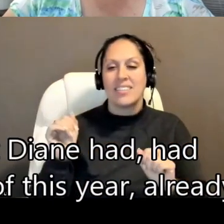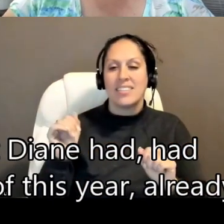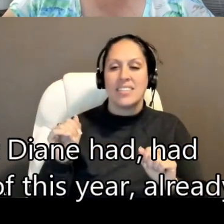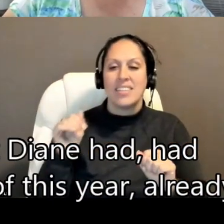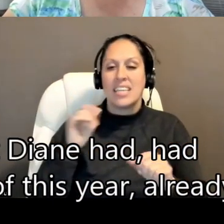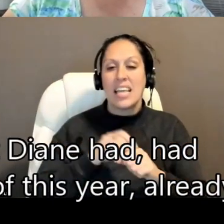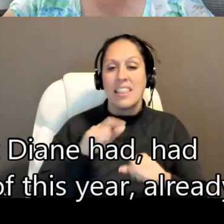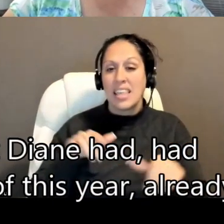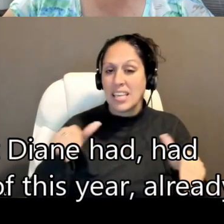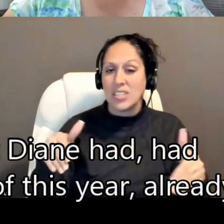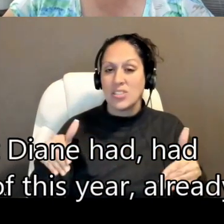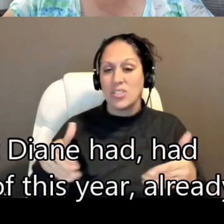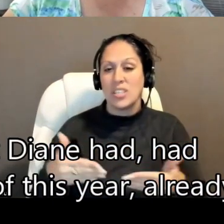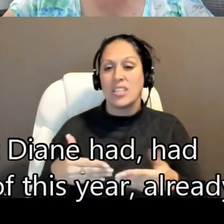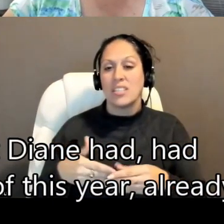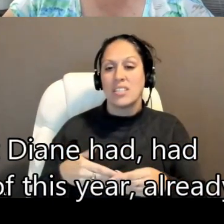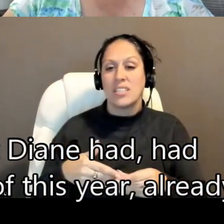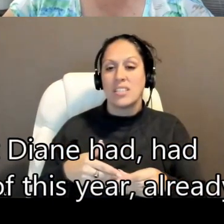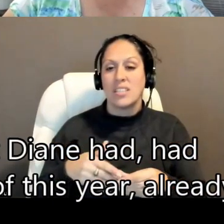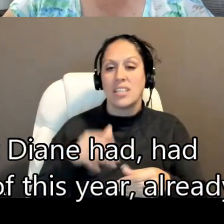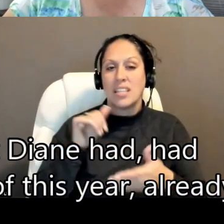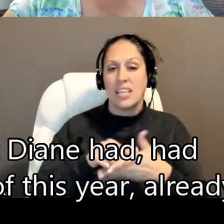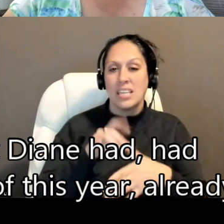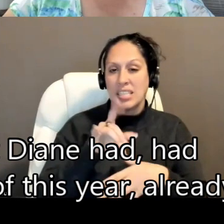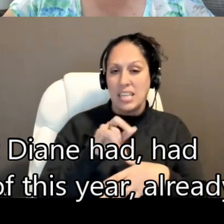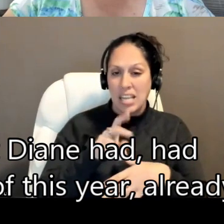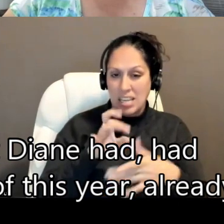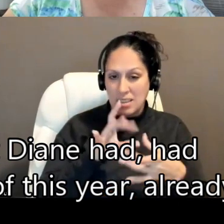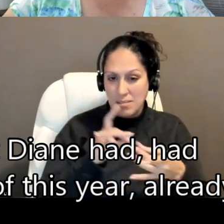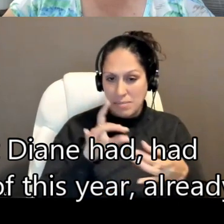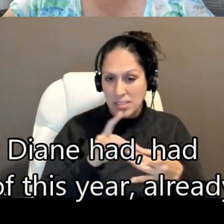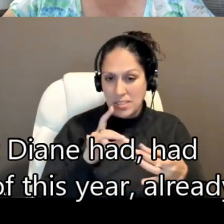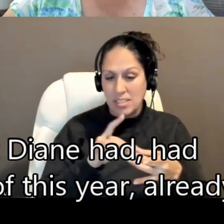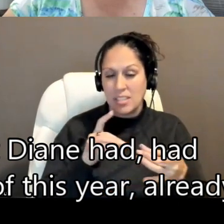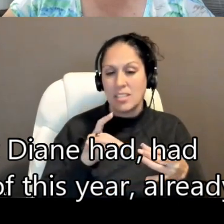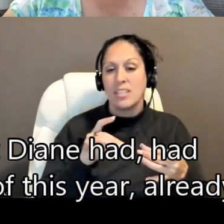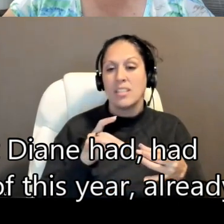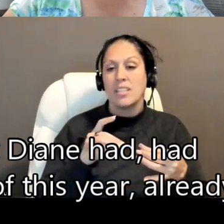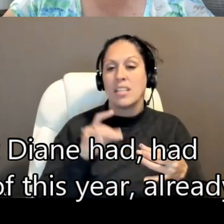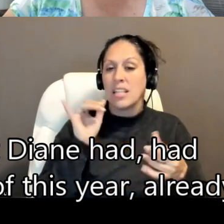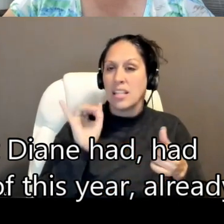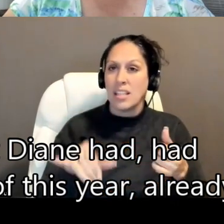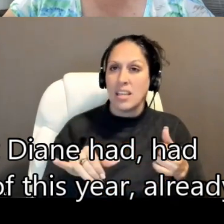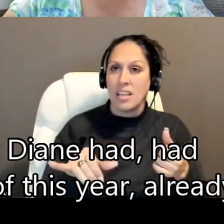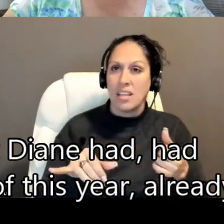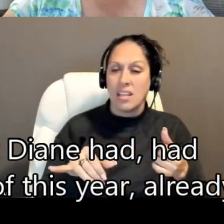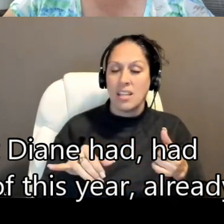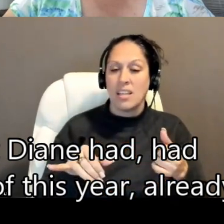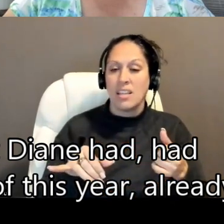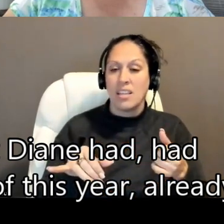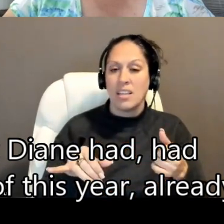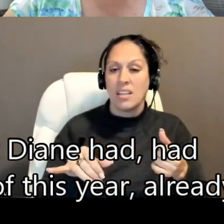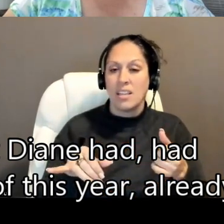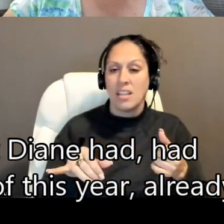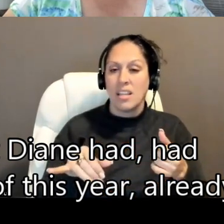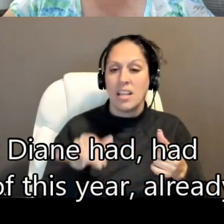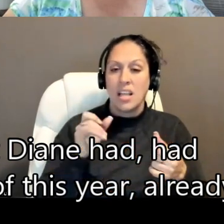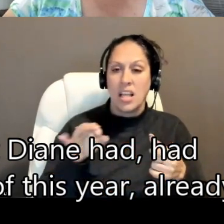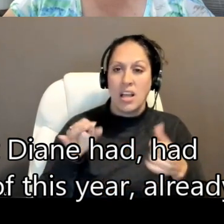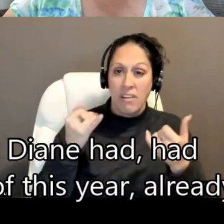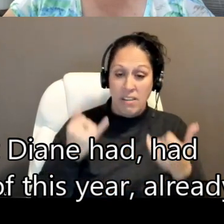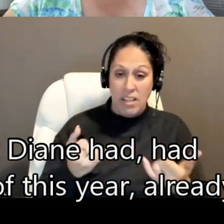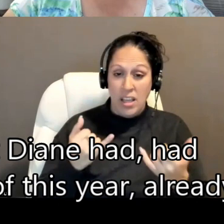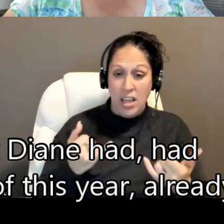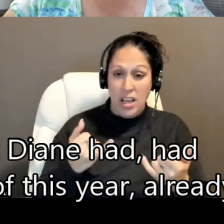the introduction that Diane had mentioned, that is as of this